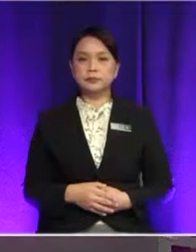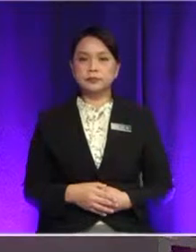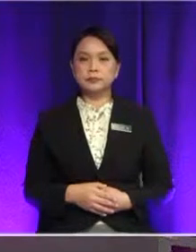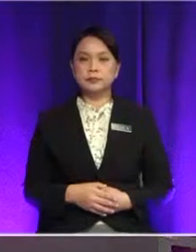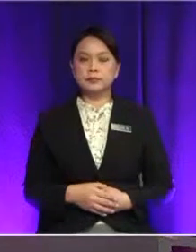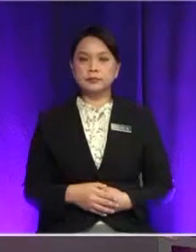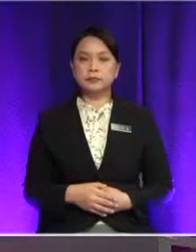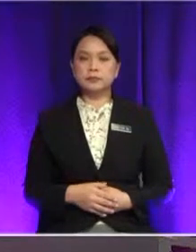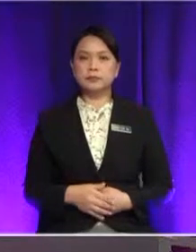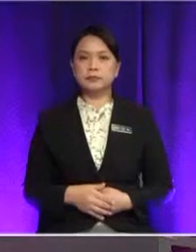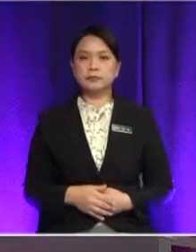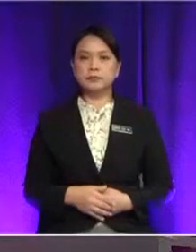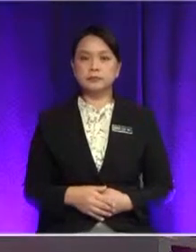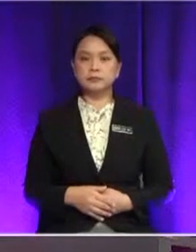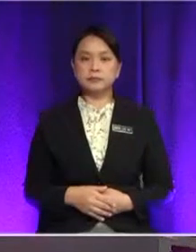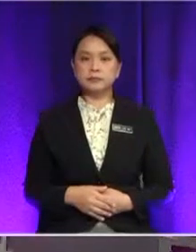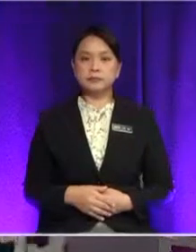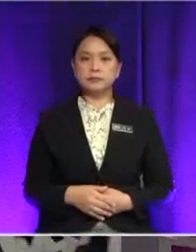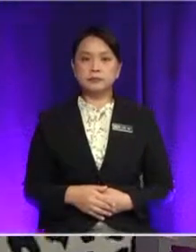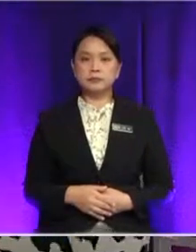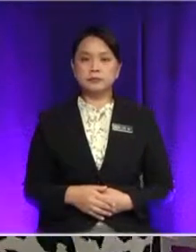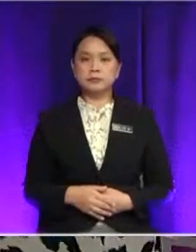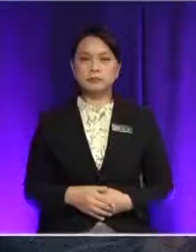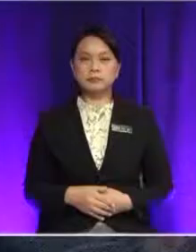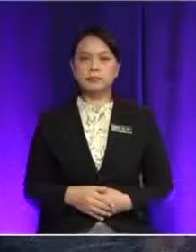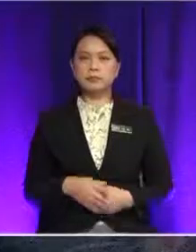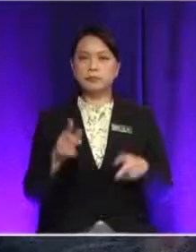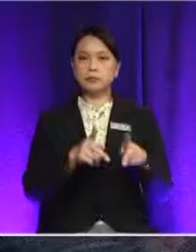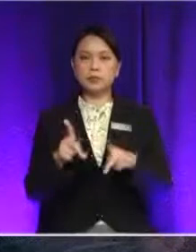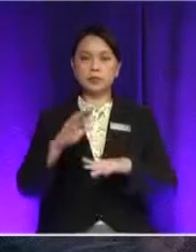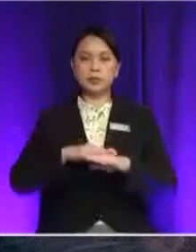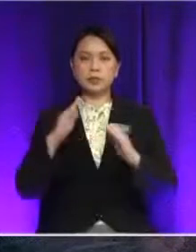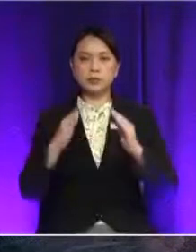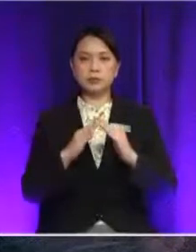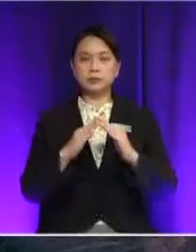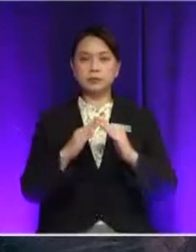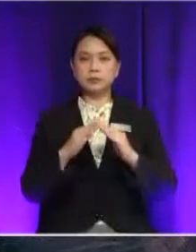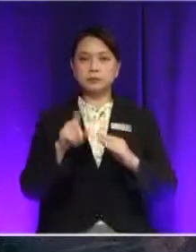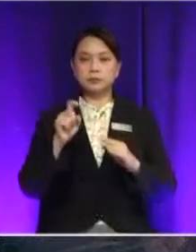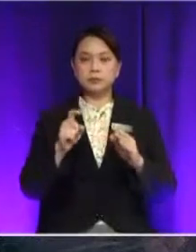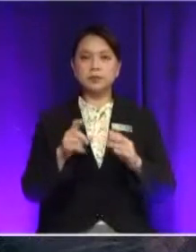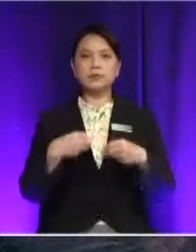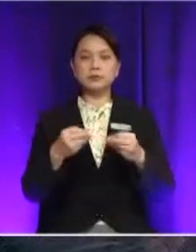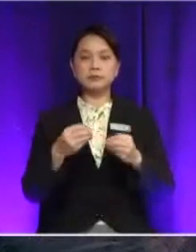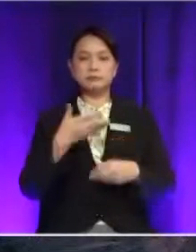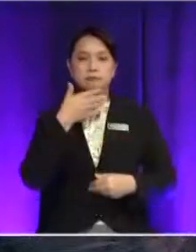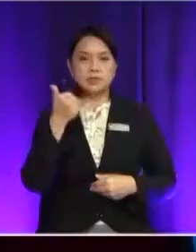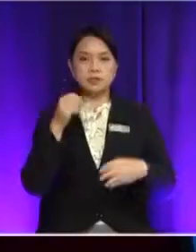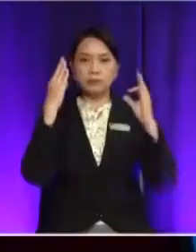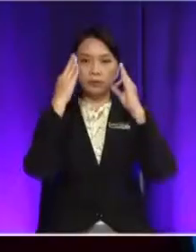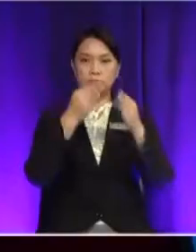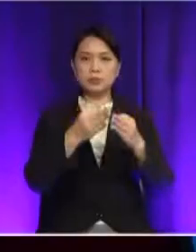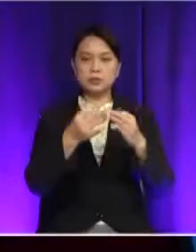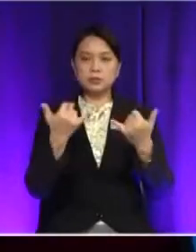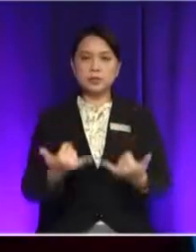text is one of the most difficult part. Right. So I hope pupils at home give their very best to focus in Madam Faraliza's class today,